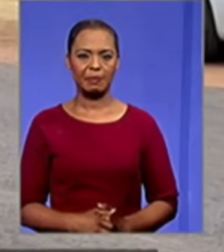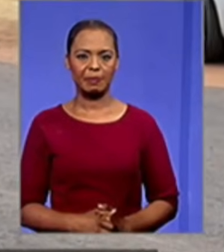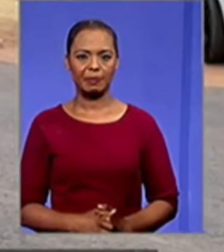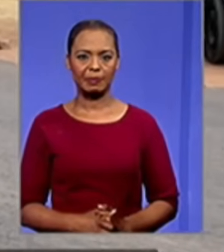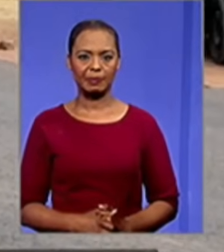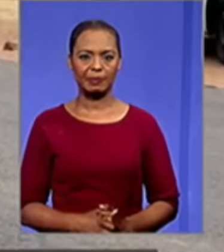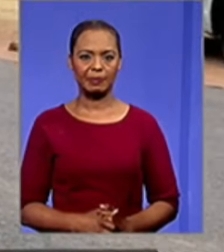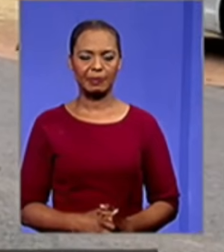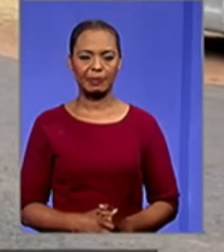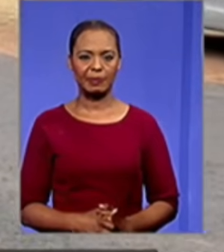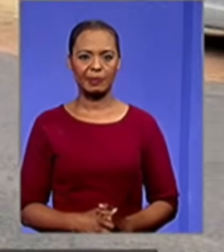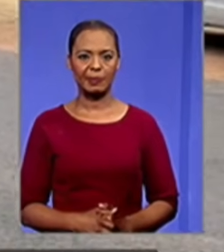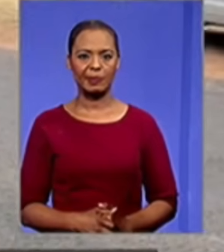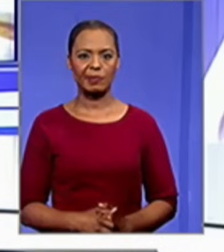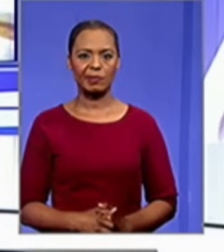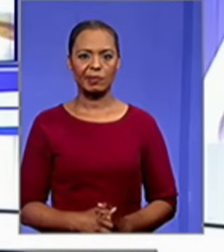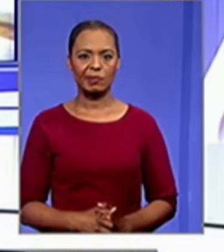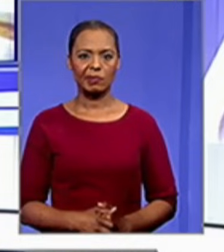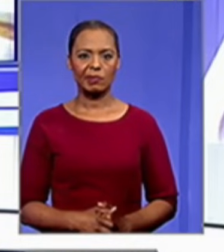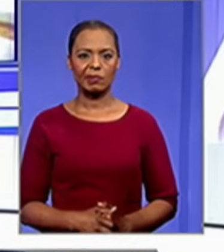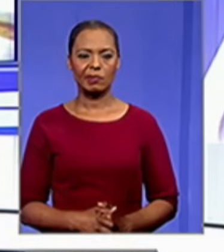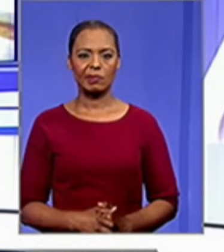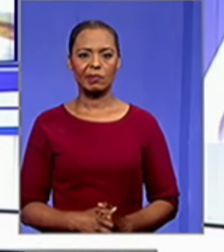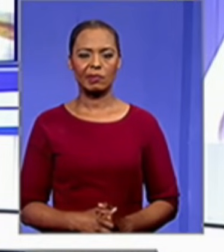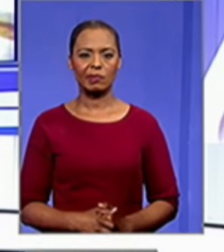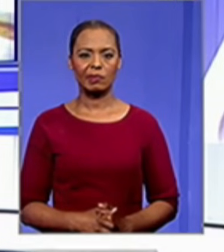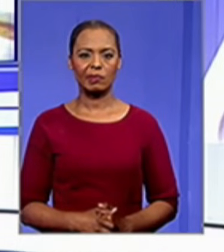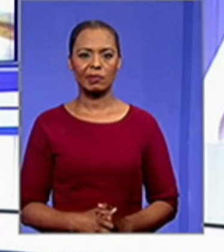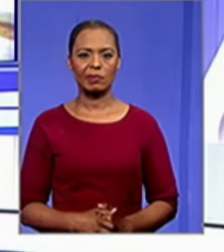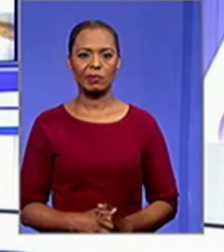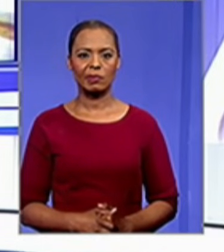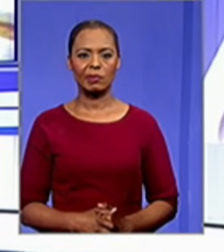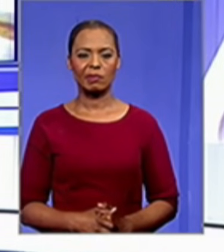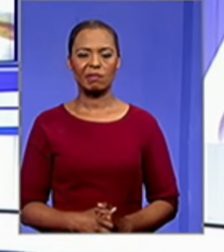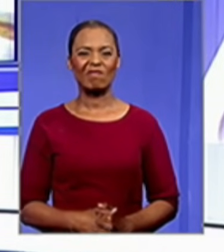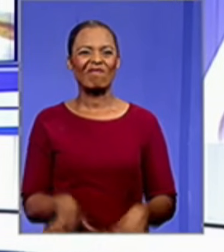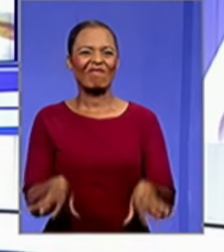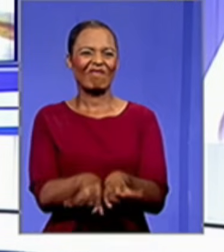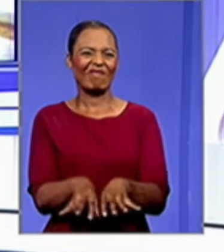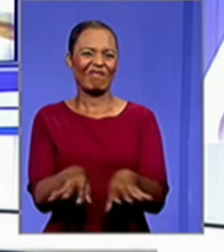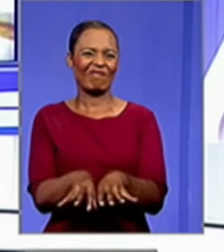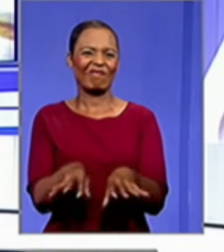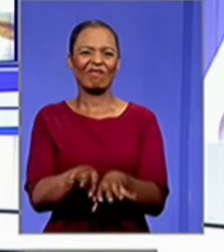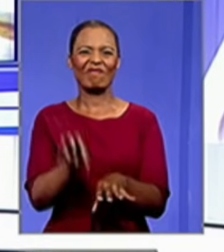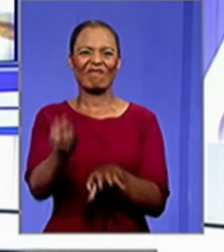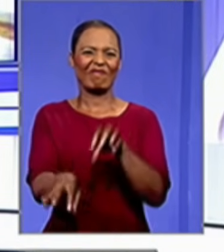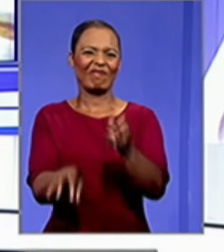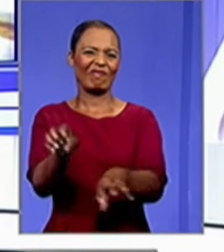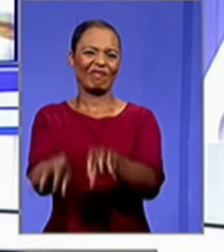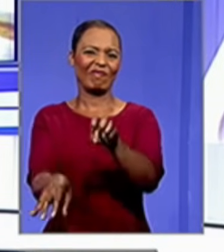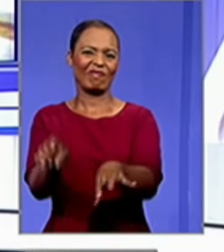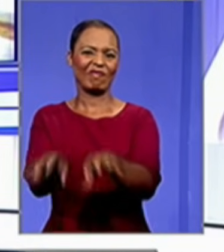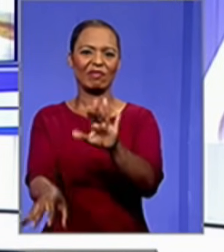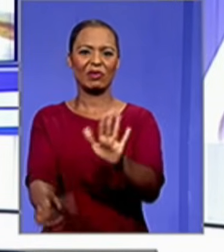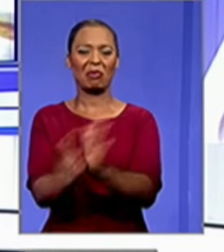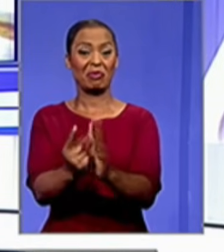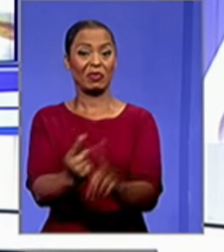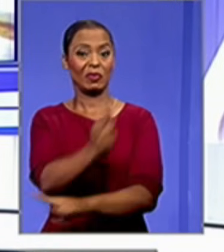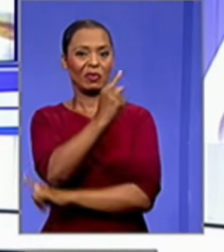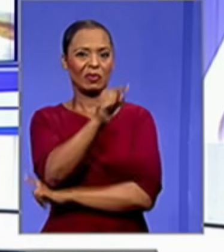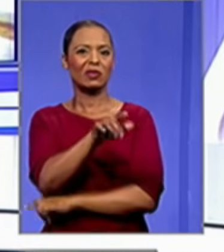SABC, Rebone. Go lahlwa ga kelelatšhila le ditlakala tše dingwe ka mokgwa o sego molaong